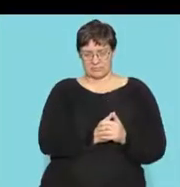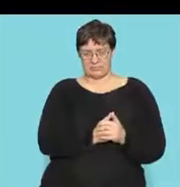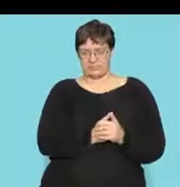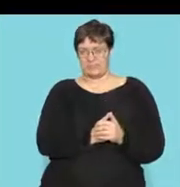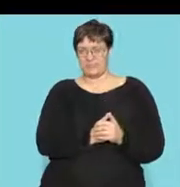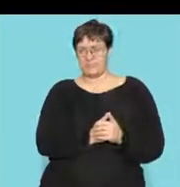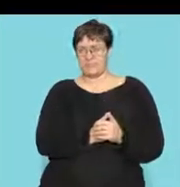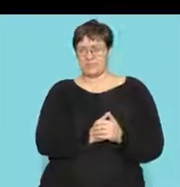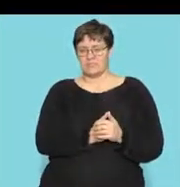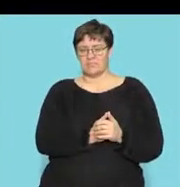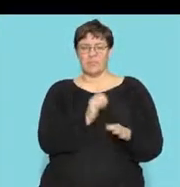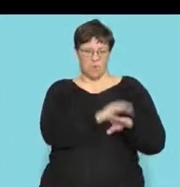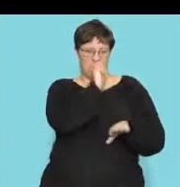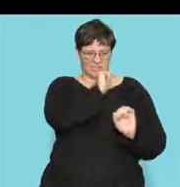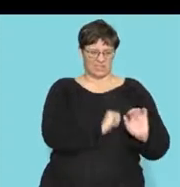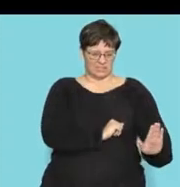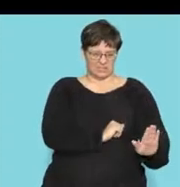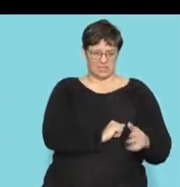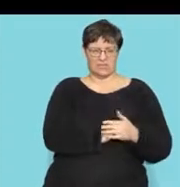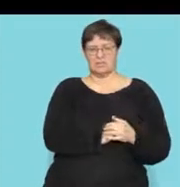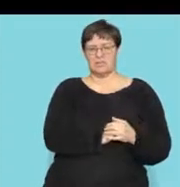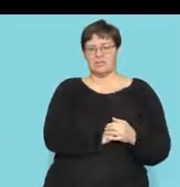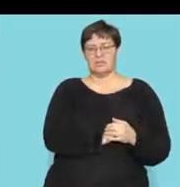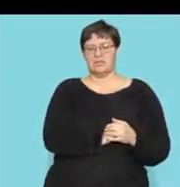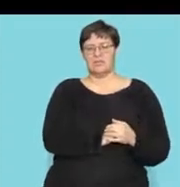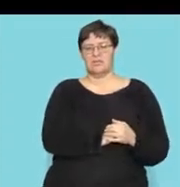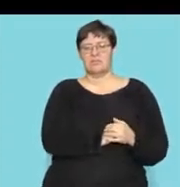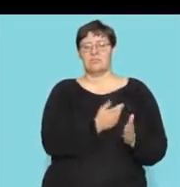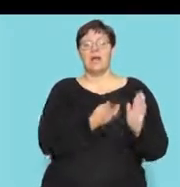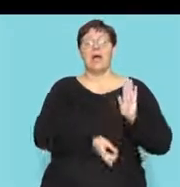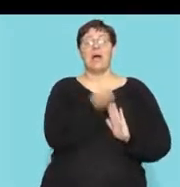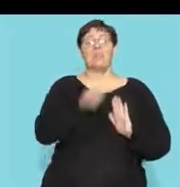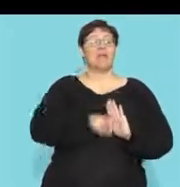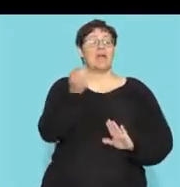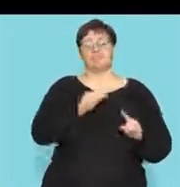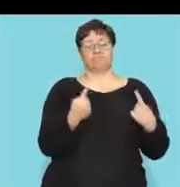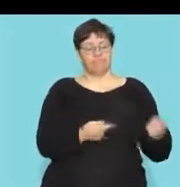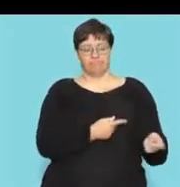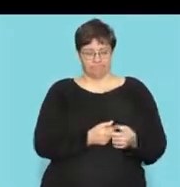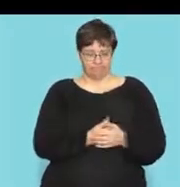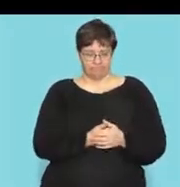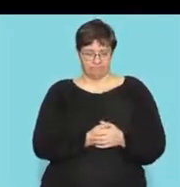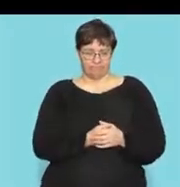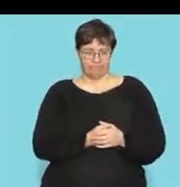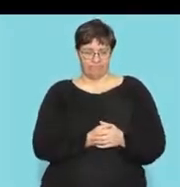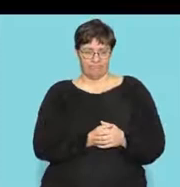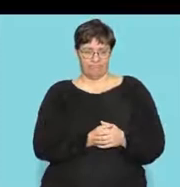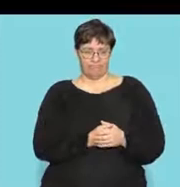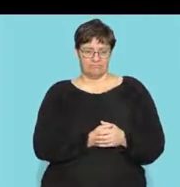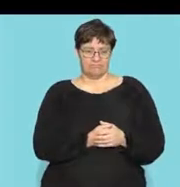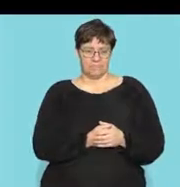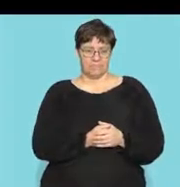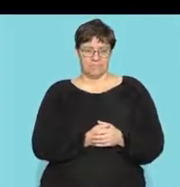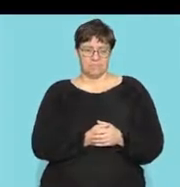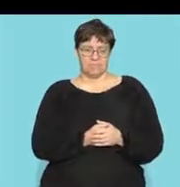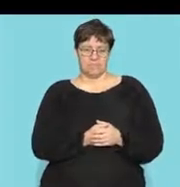outdated, as I mentioned. It will probably not be upgradable. That means you can't upgrade it because obviously now